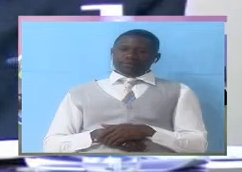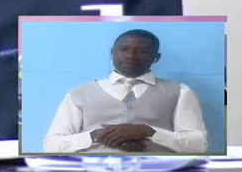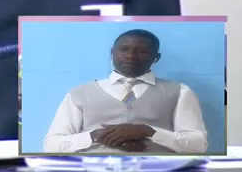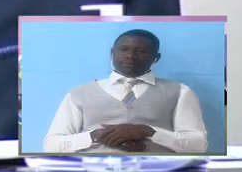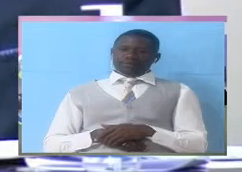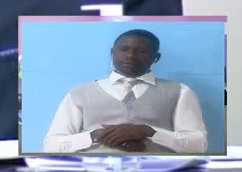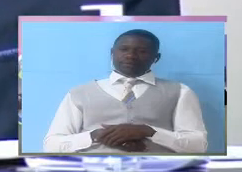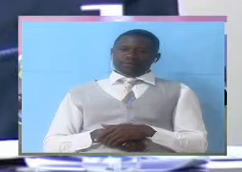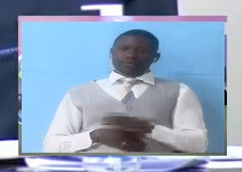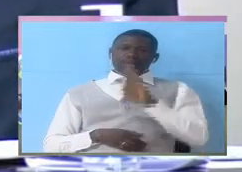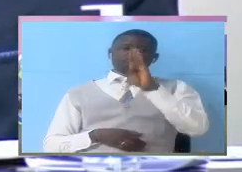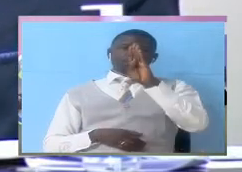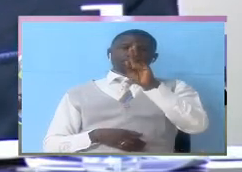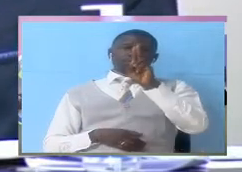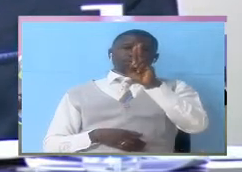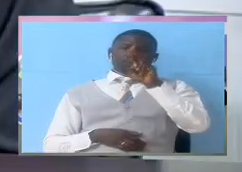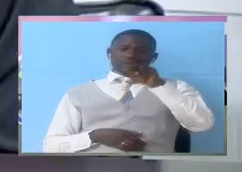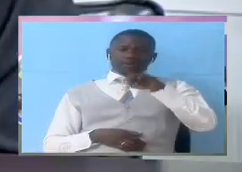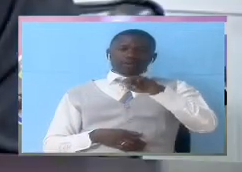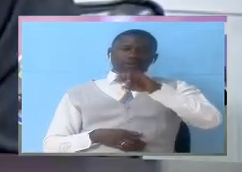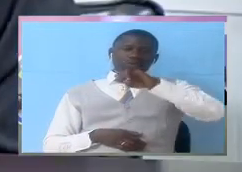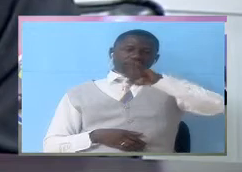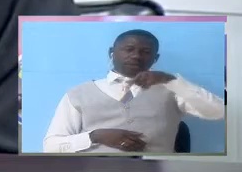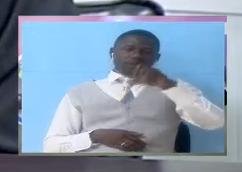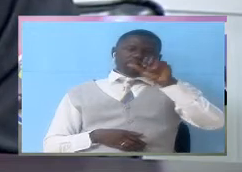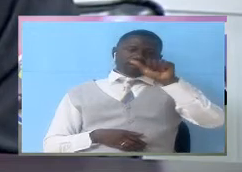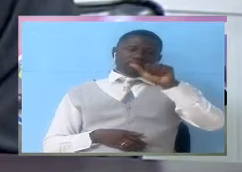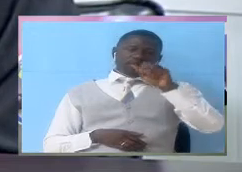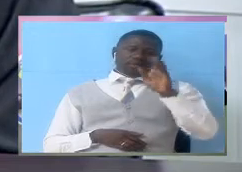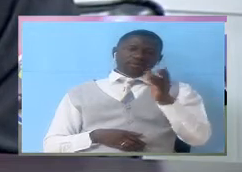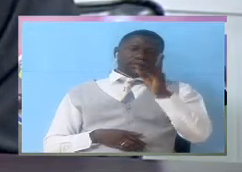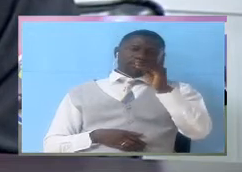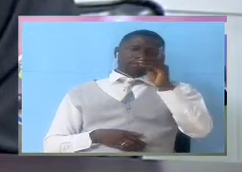Bunja Dabo was arrested. Bunja Dabo, she lenko japa.